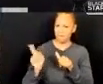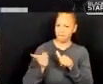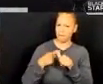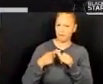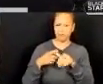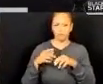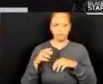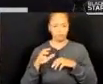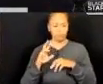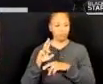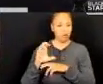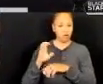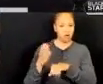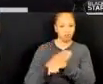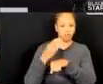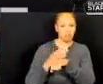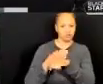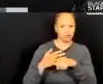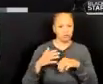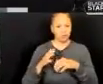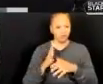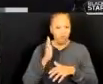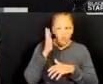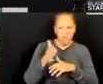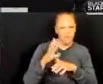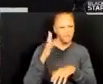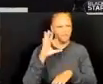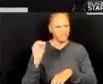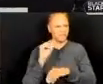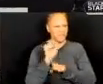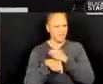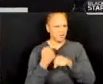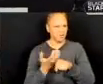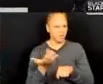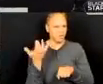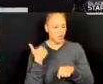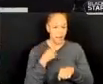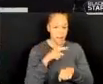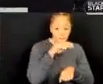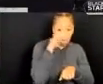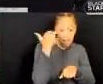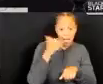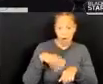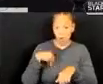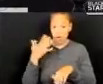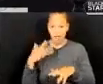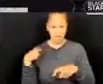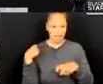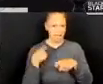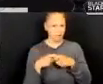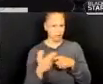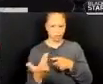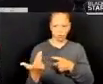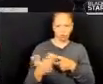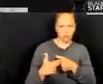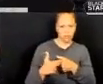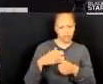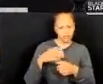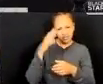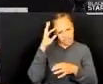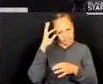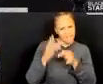Latinos joined people of faith and followed the prophetic servant leader, Martin Luther King, and took on racism, poverty,